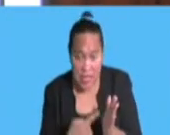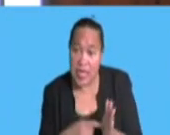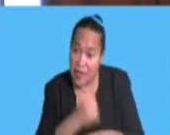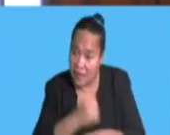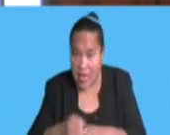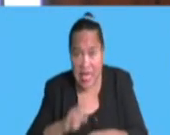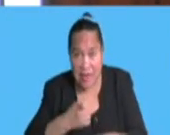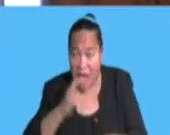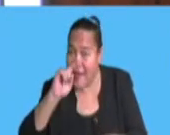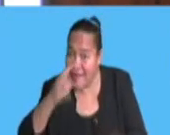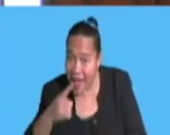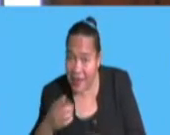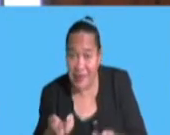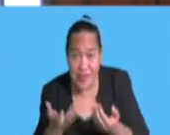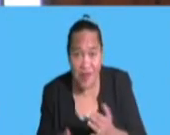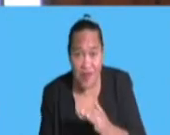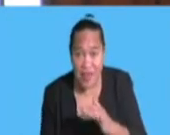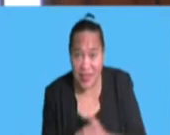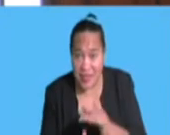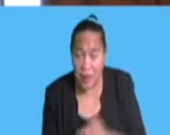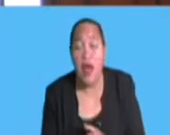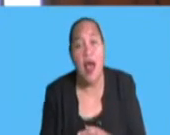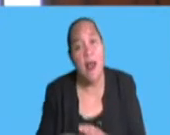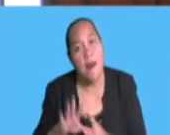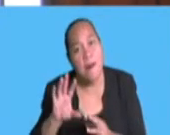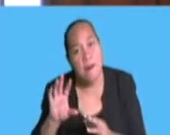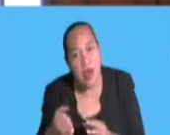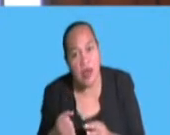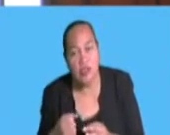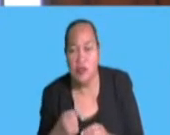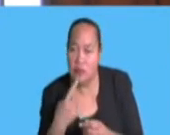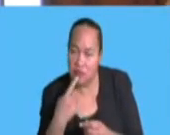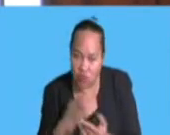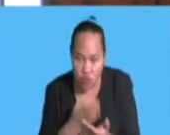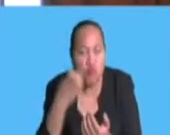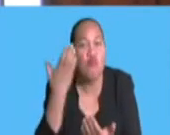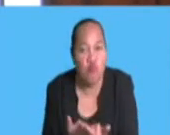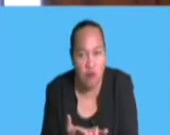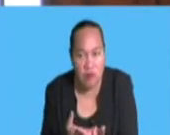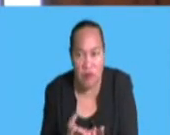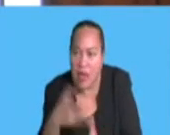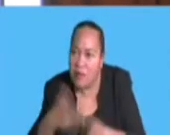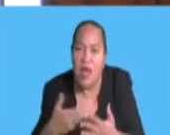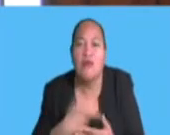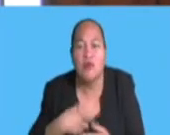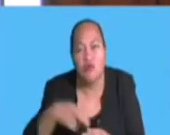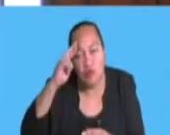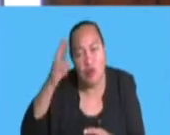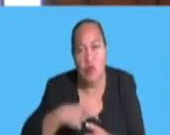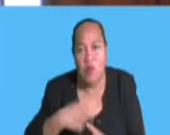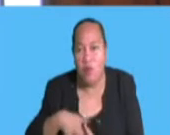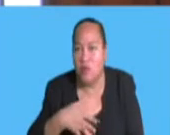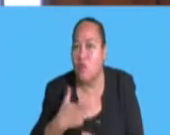provide accessible and adequate housing, then it must prove it can't do so. Now, this is pertinent given the